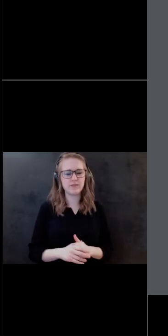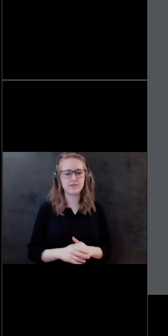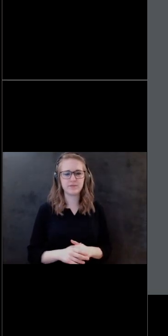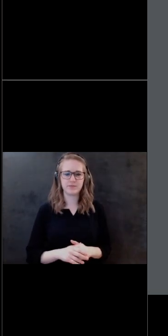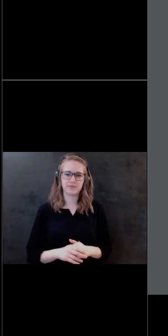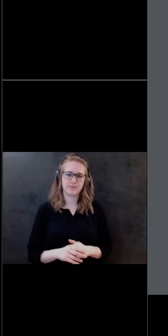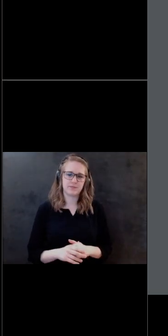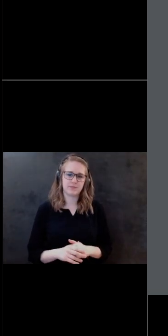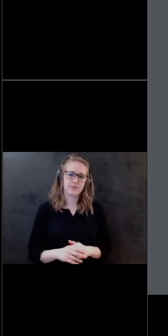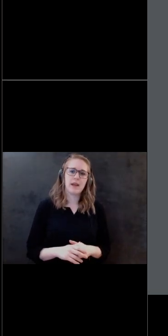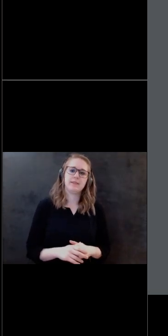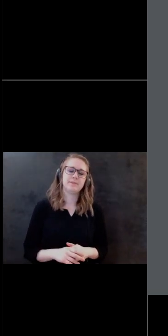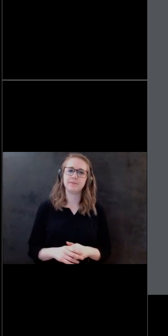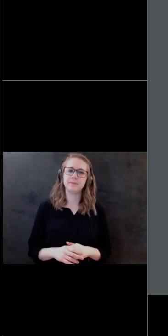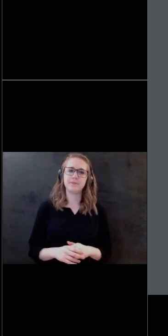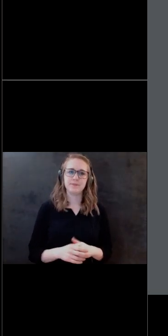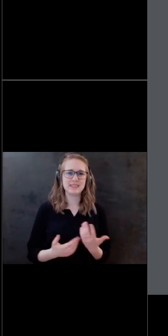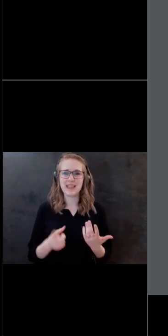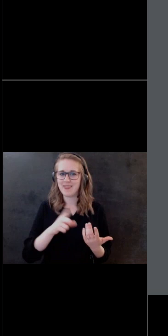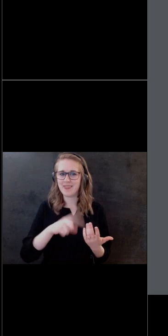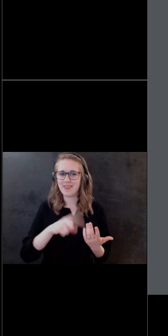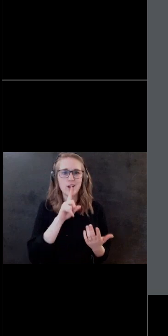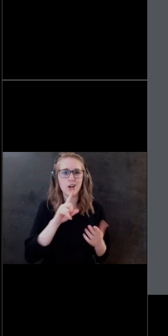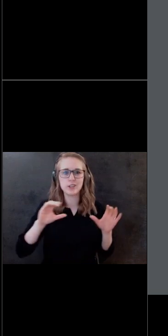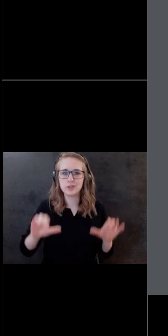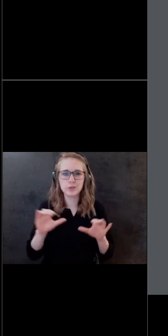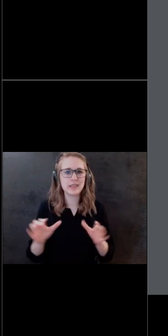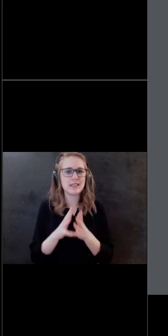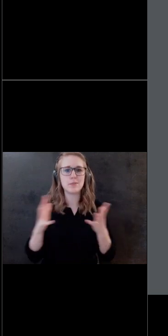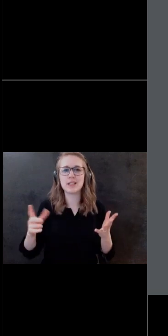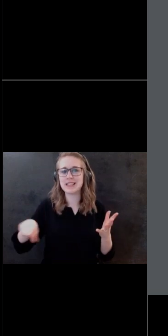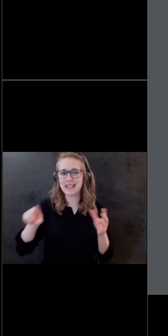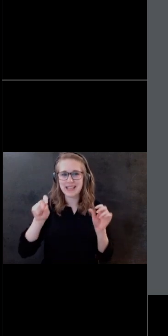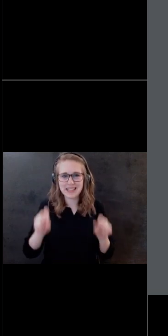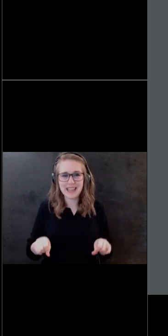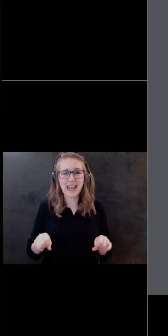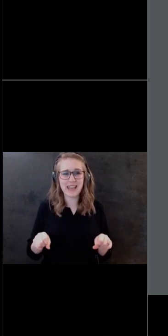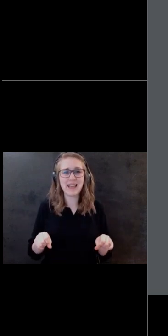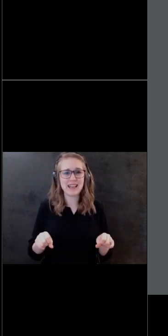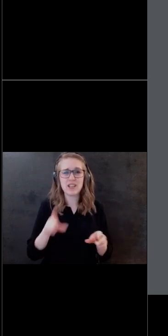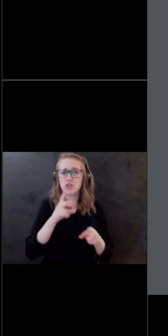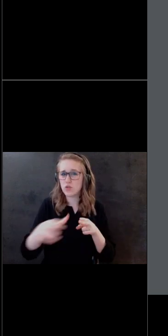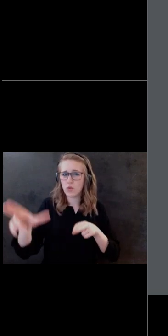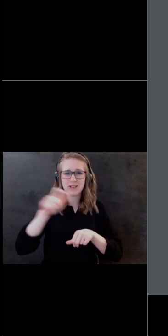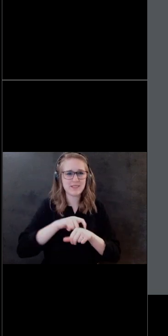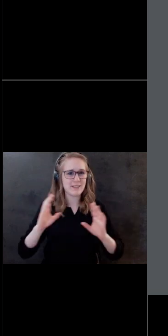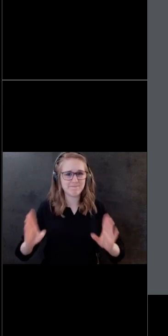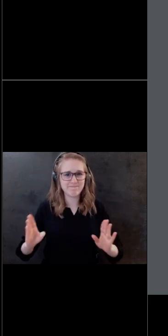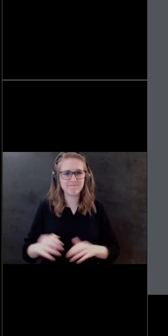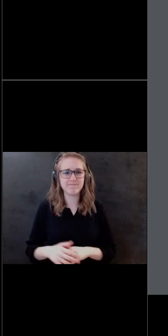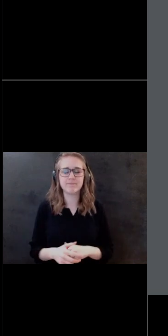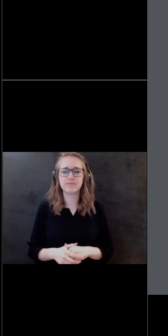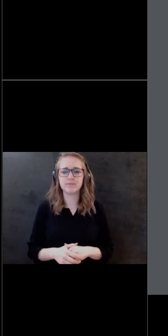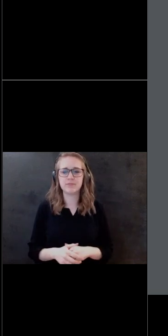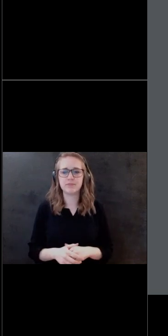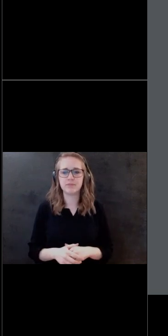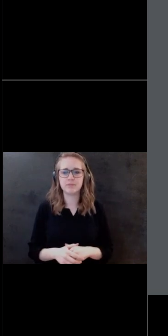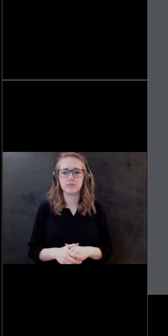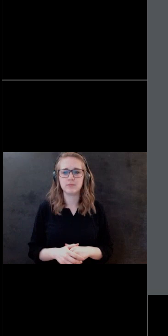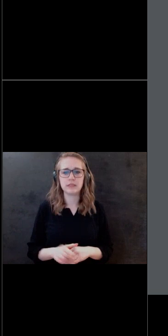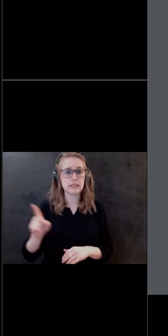But, you know, they are doing as much as they can in a very short time, and are more